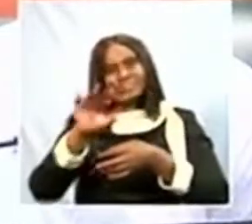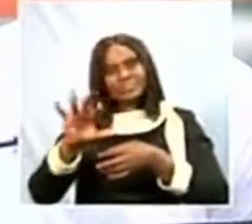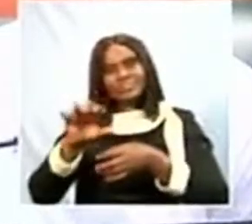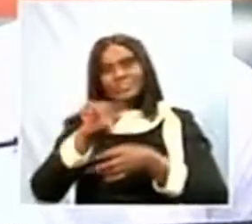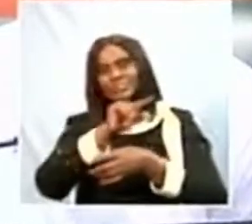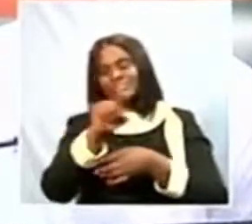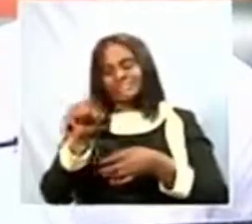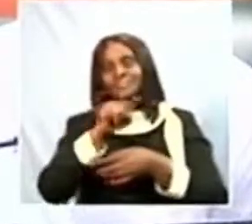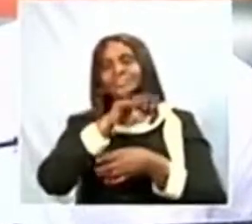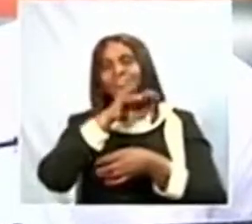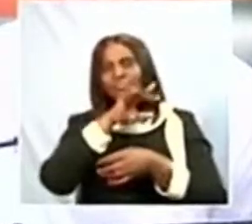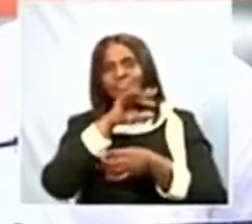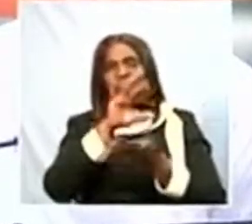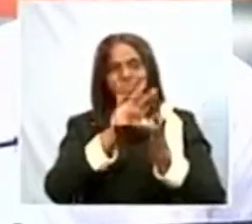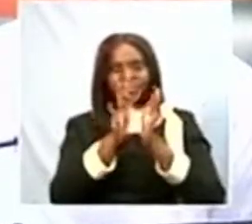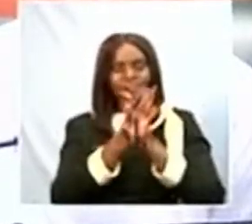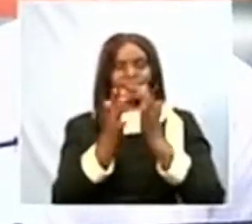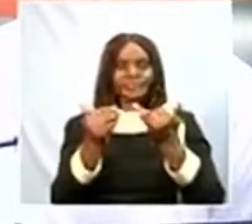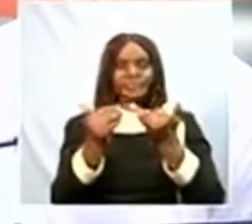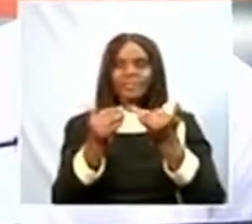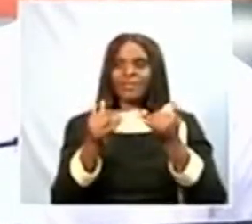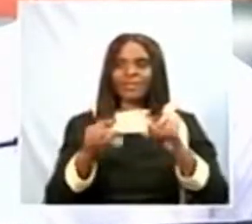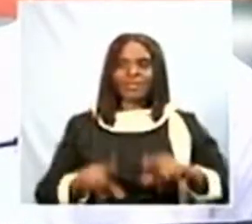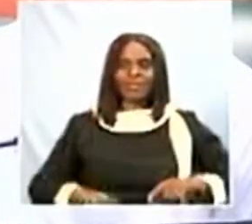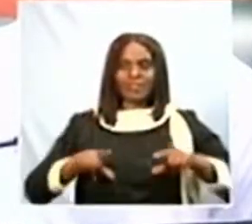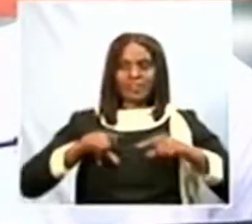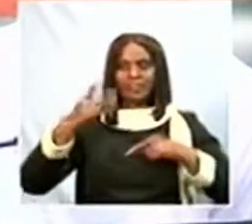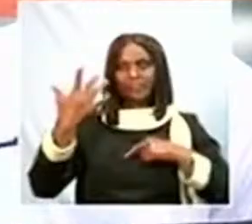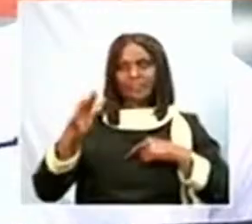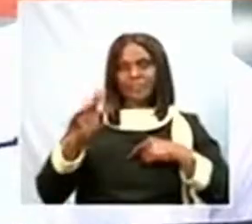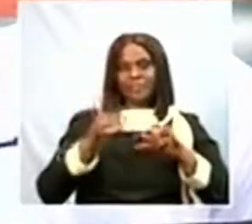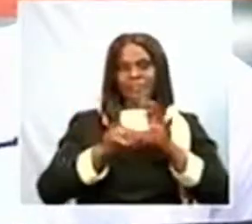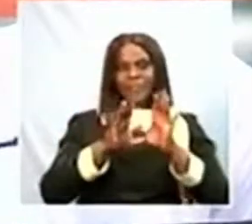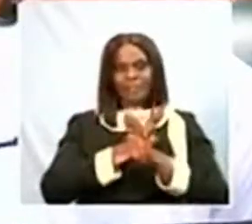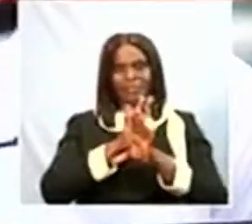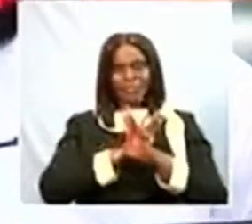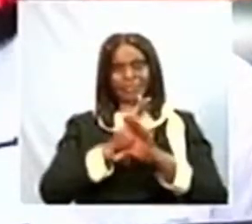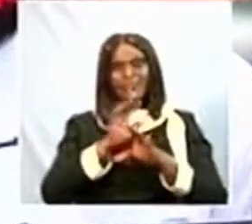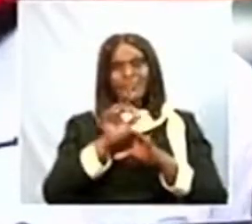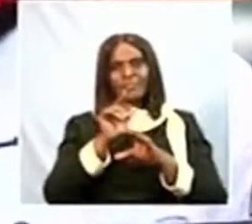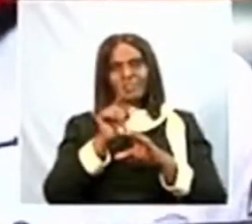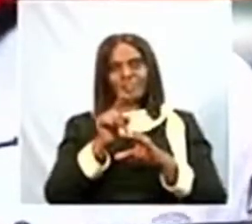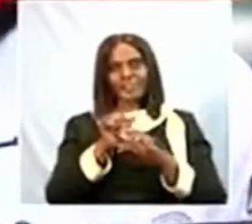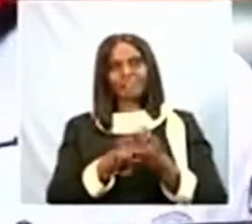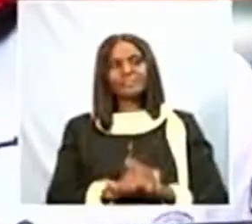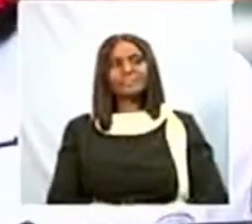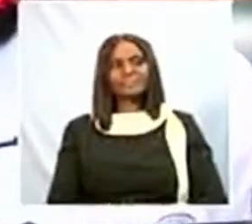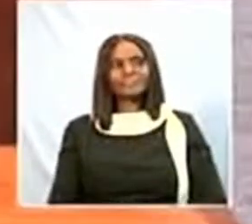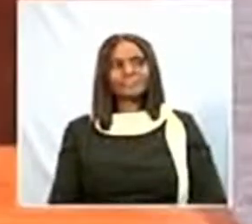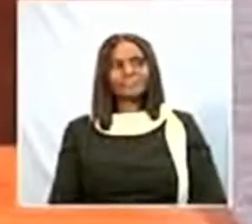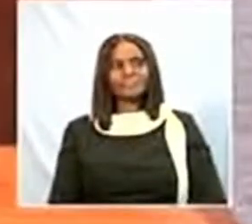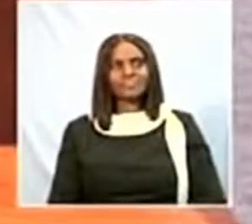Waste has become the lifestyle of Zambia's life. Point of order.